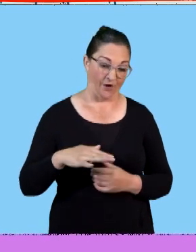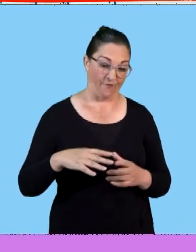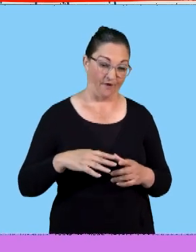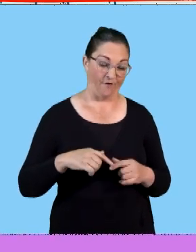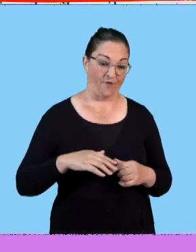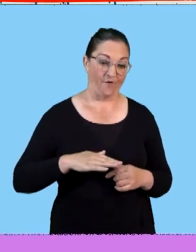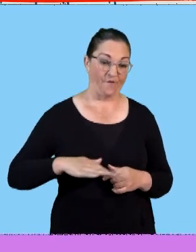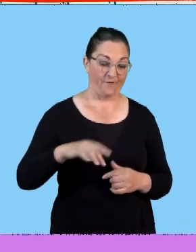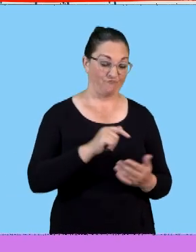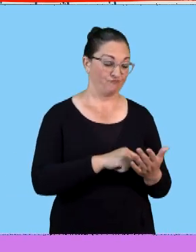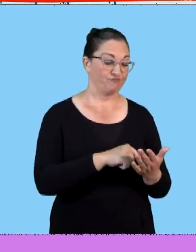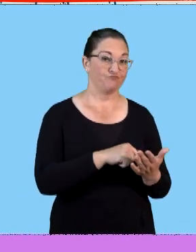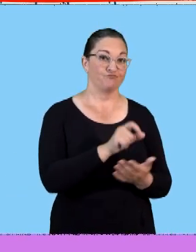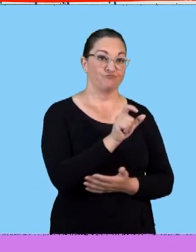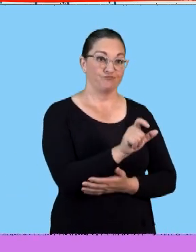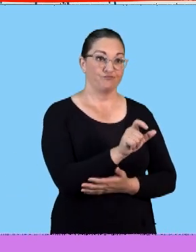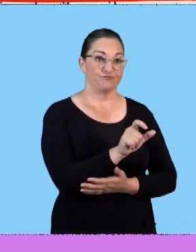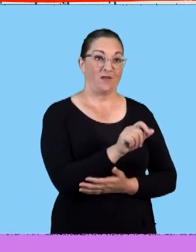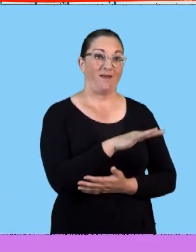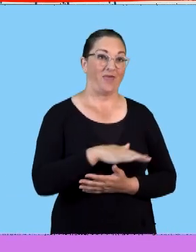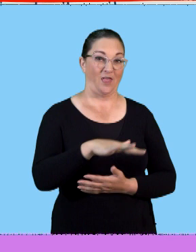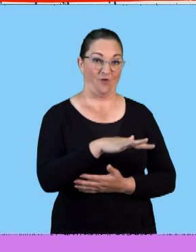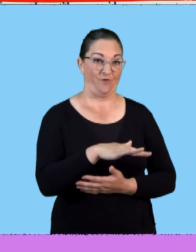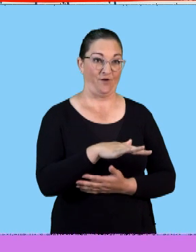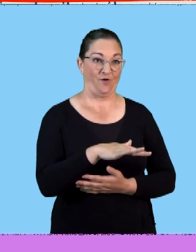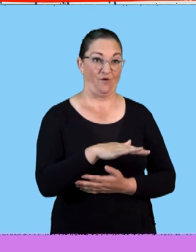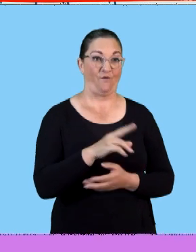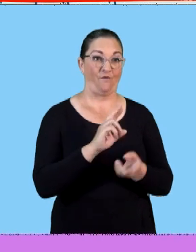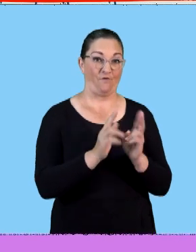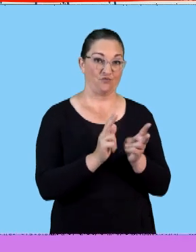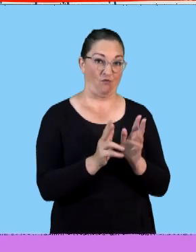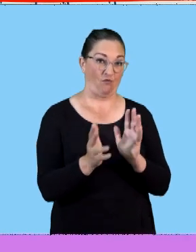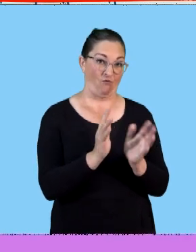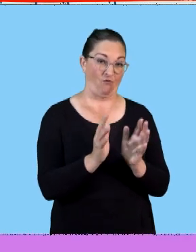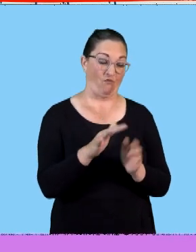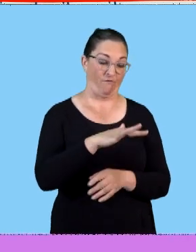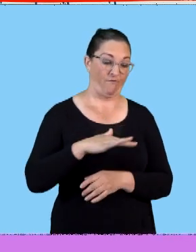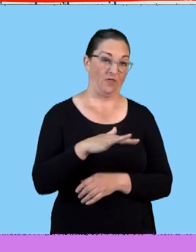area of the field and I'll write it down. Area of the entire soccer field